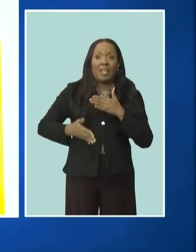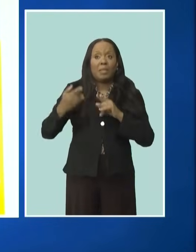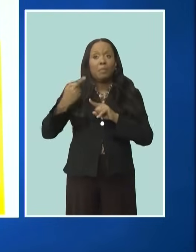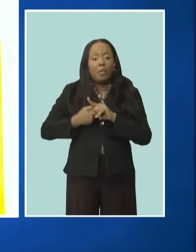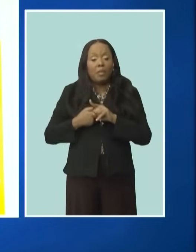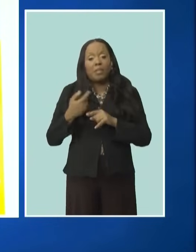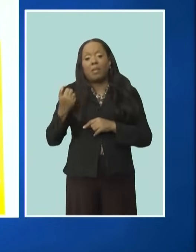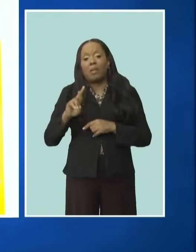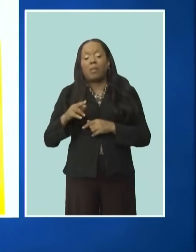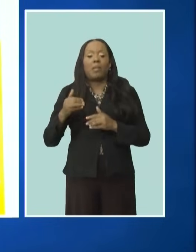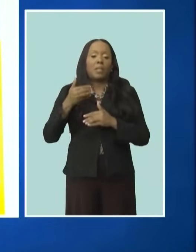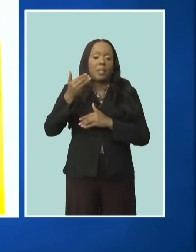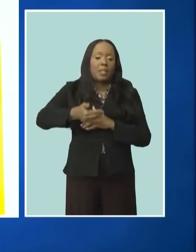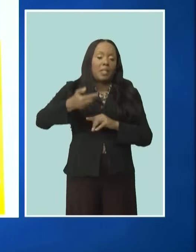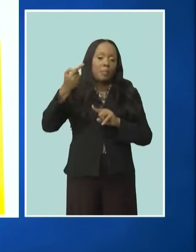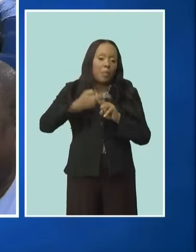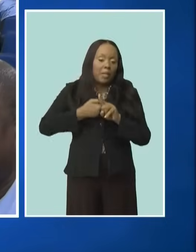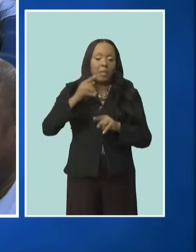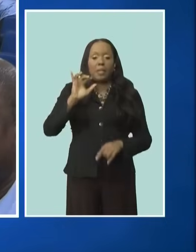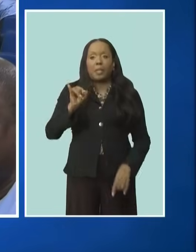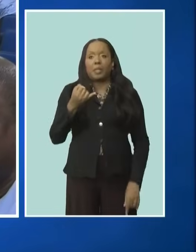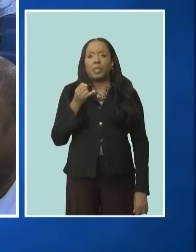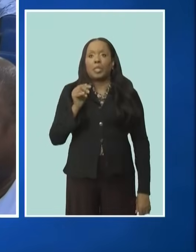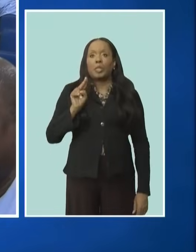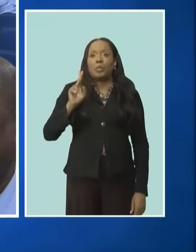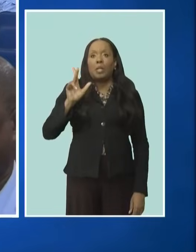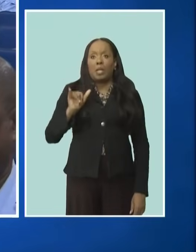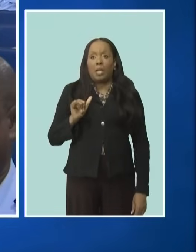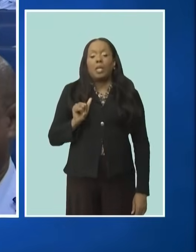latest very early next month. So we're looking at a